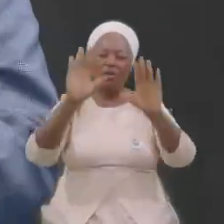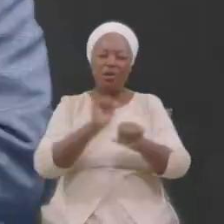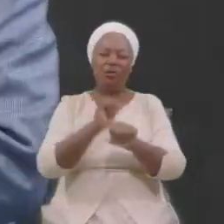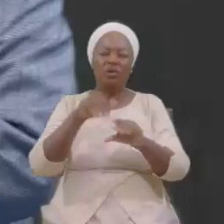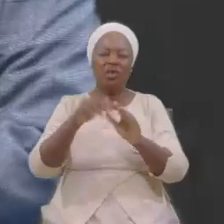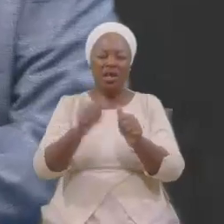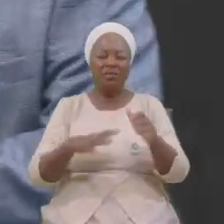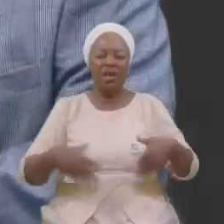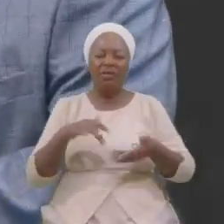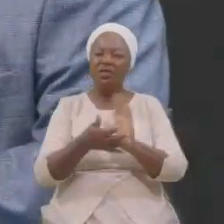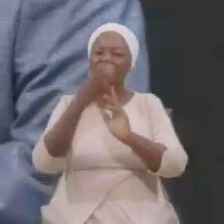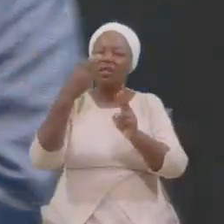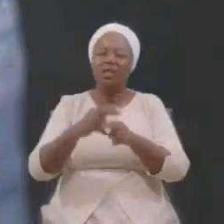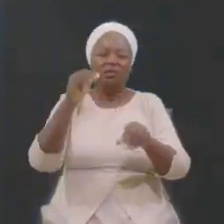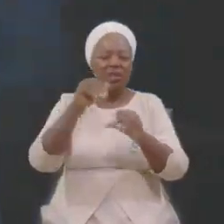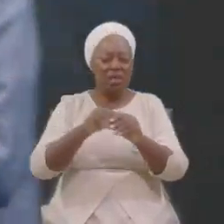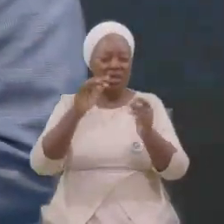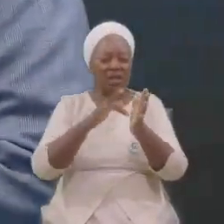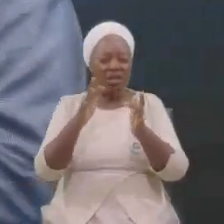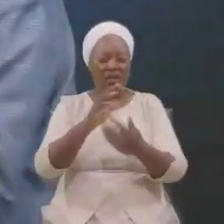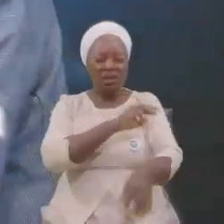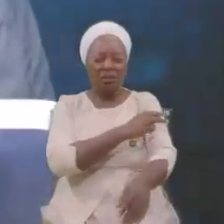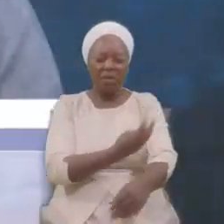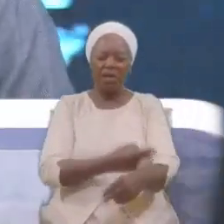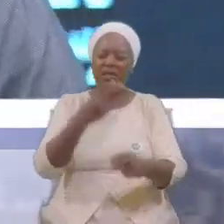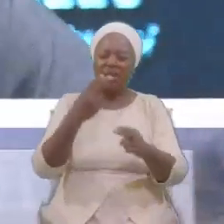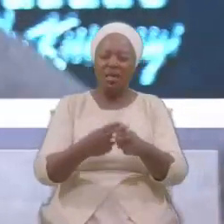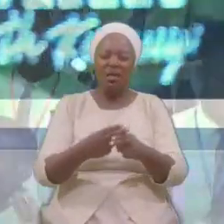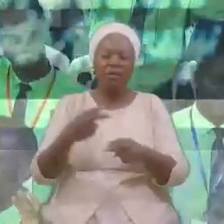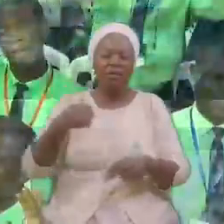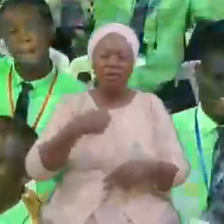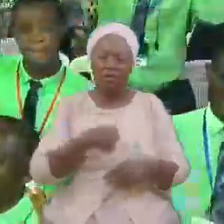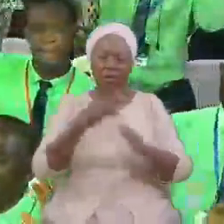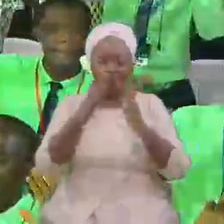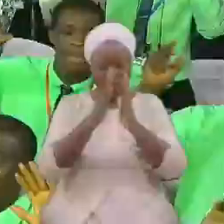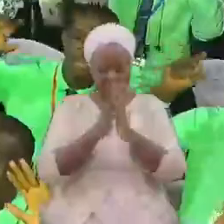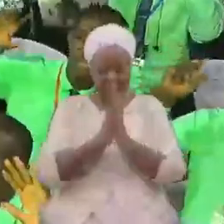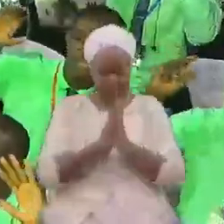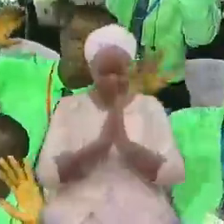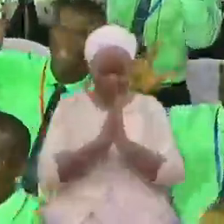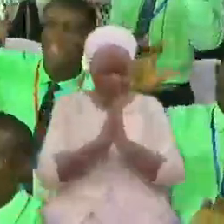In Jesus' mighty name, we pray.